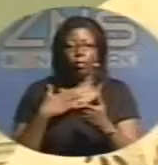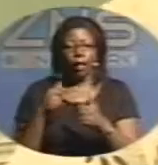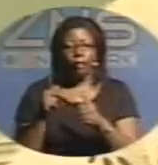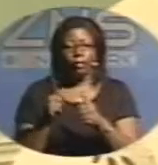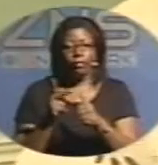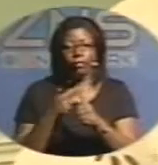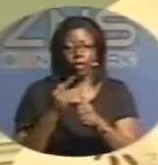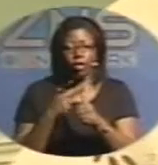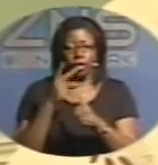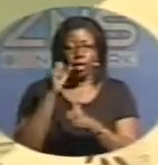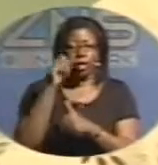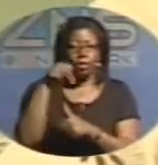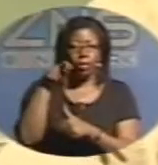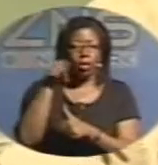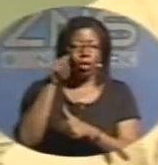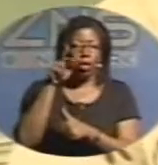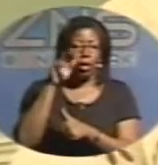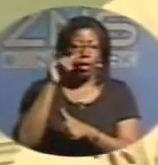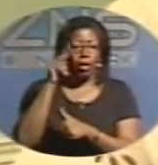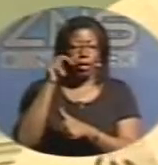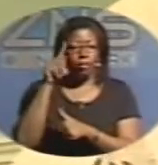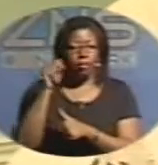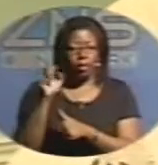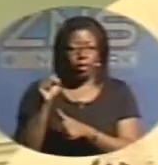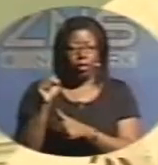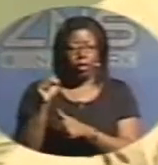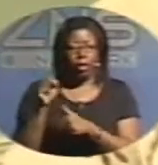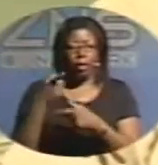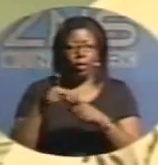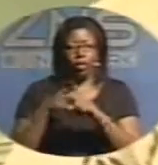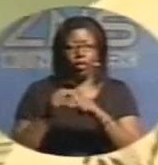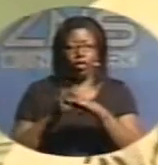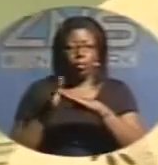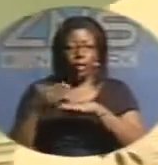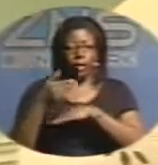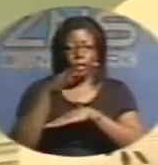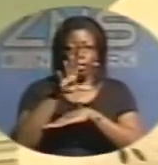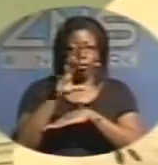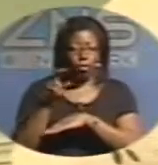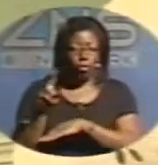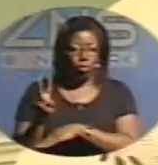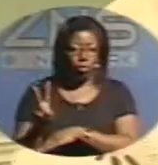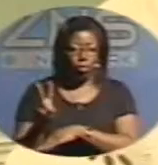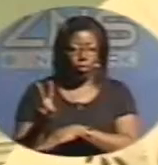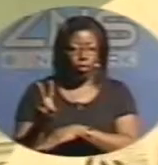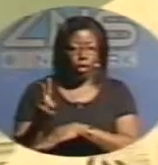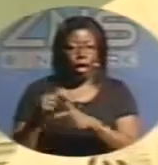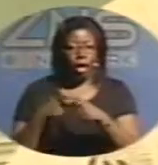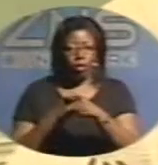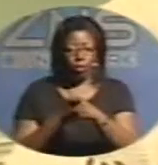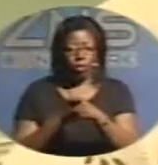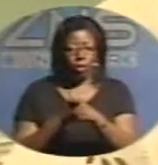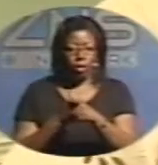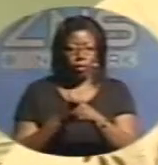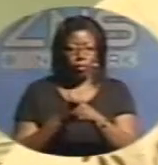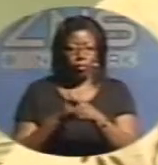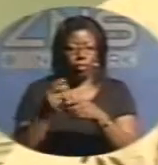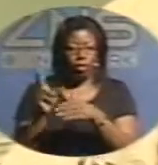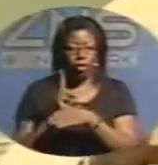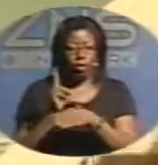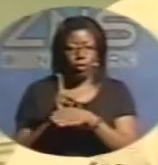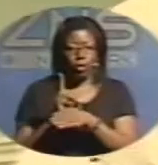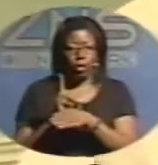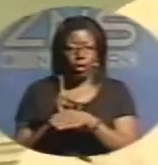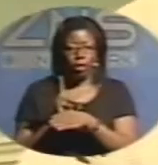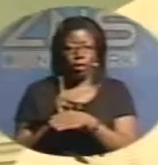pair of sprints. So when we got to Jamaica in 62, at least I was able to run in my sprints because I was used to